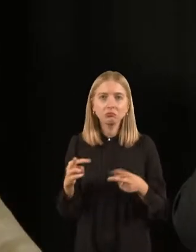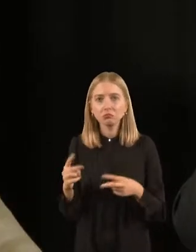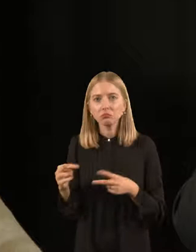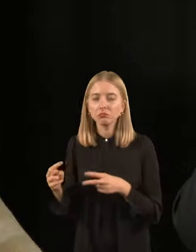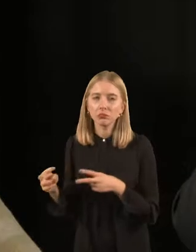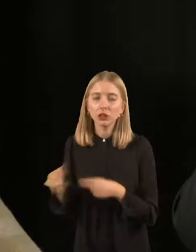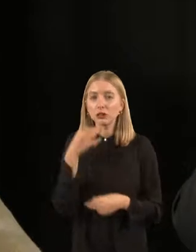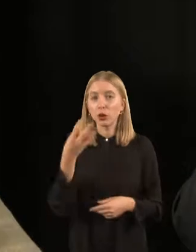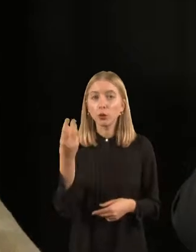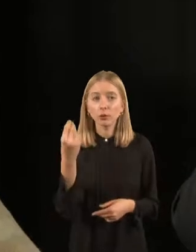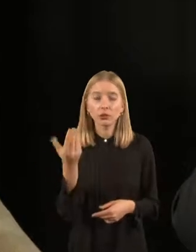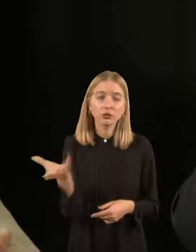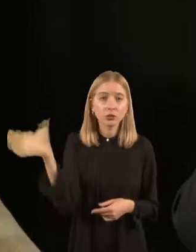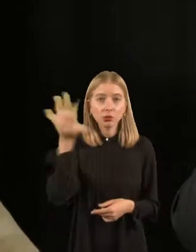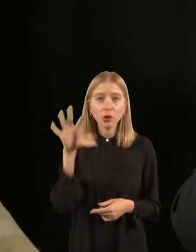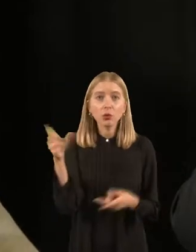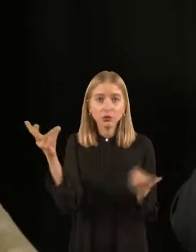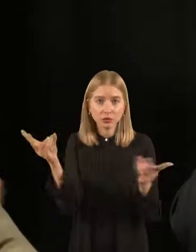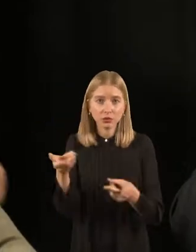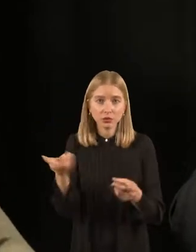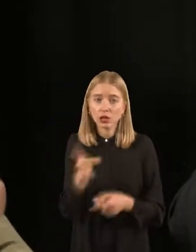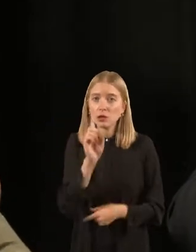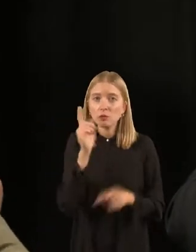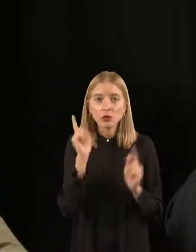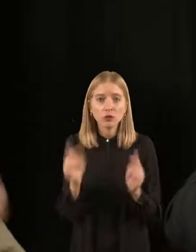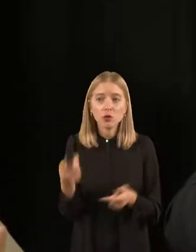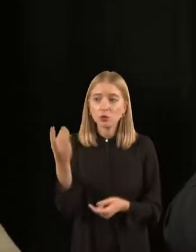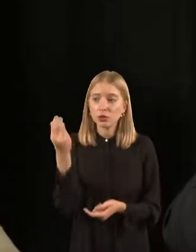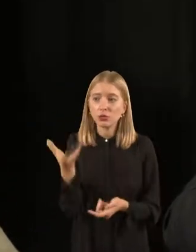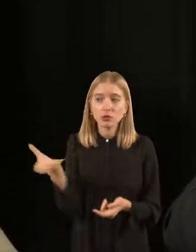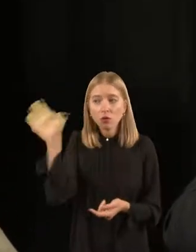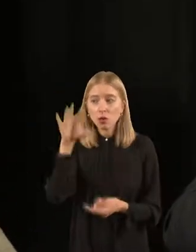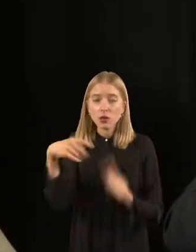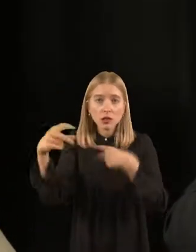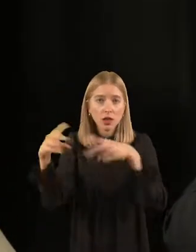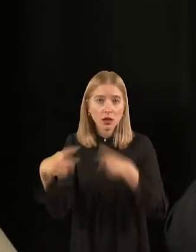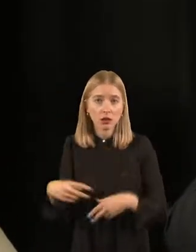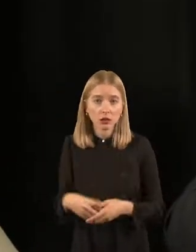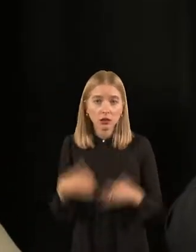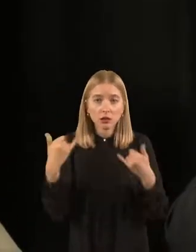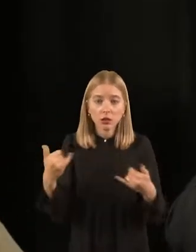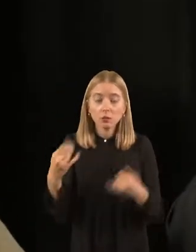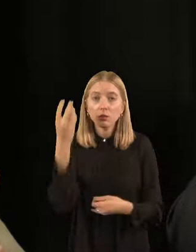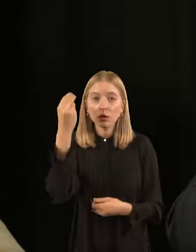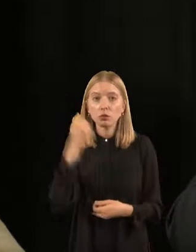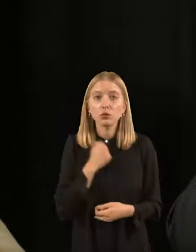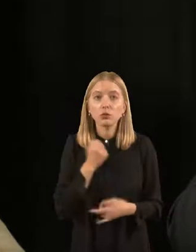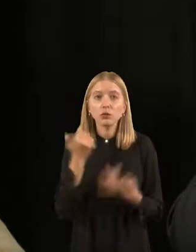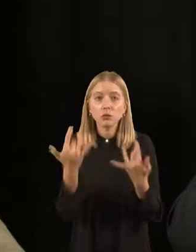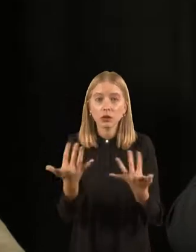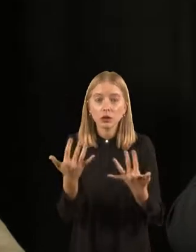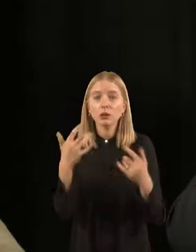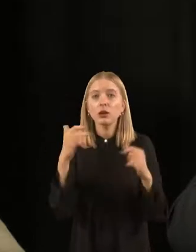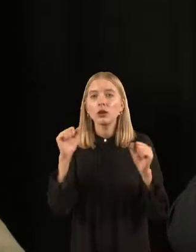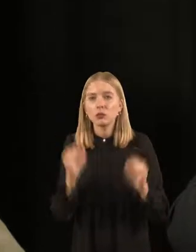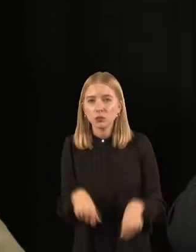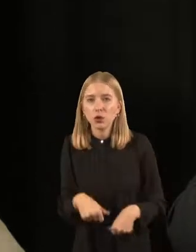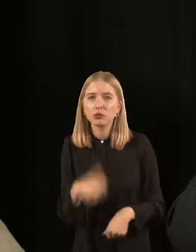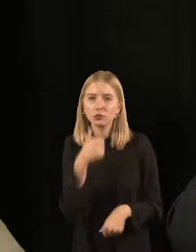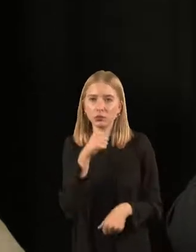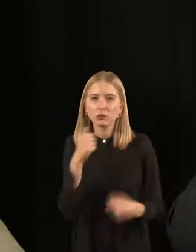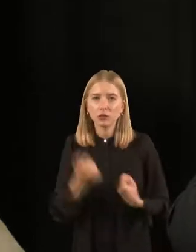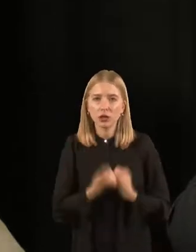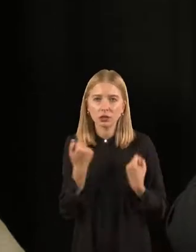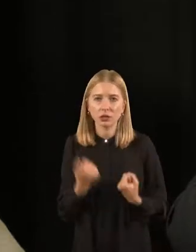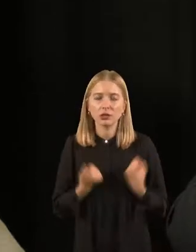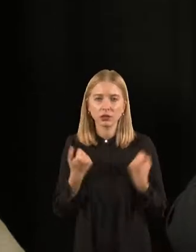say that Lithuanians are not the nation to choose public transport. Or we say that we need more money. But this is not always